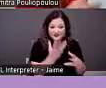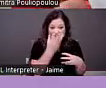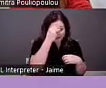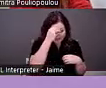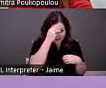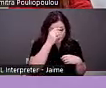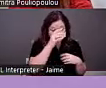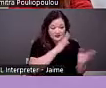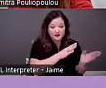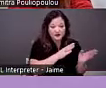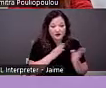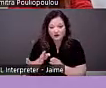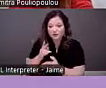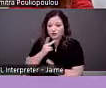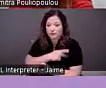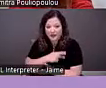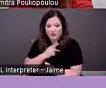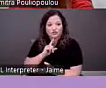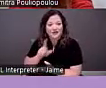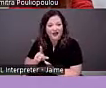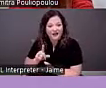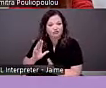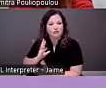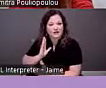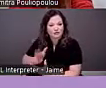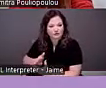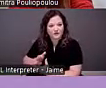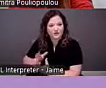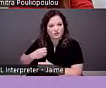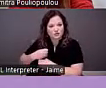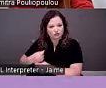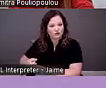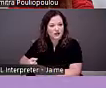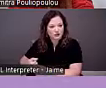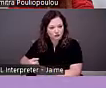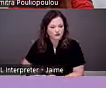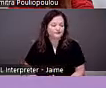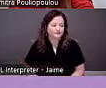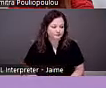voice to actual intervention creation.